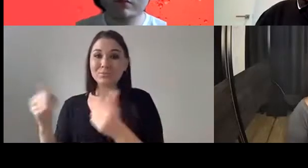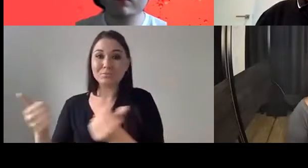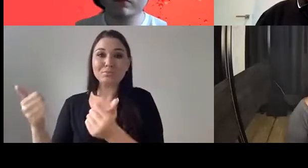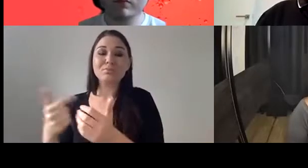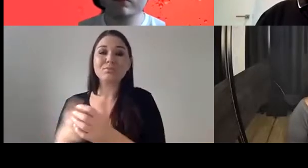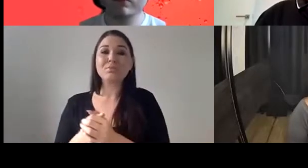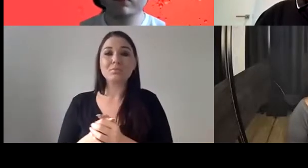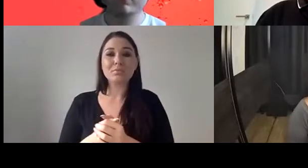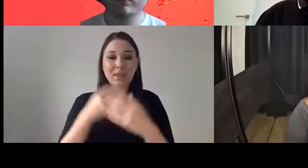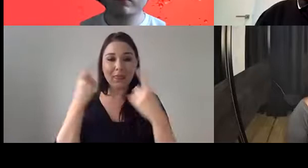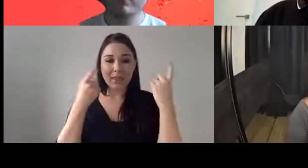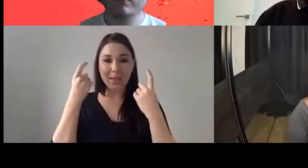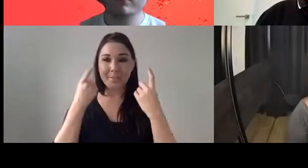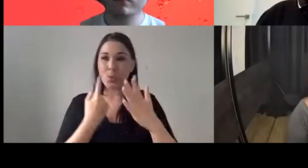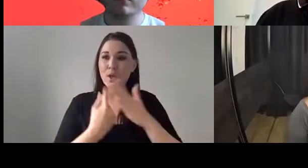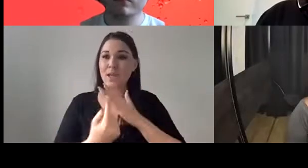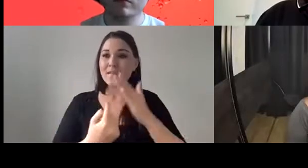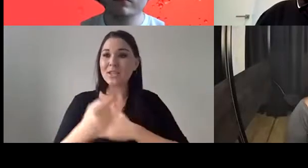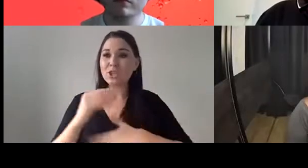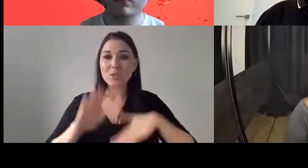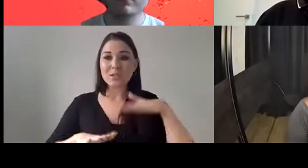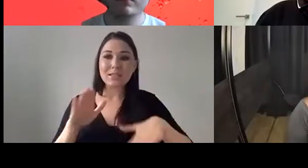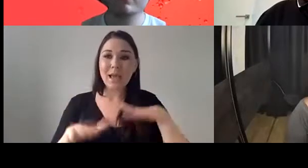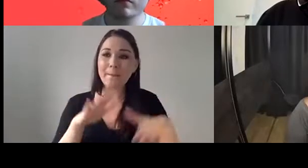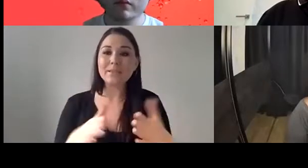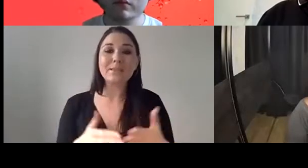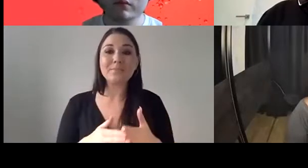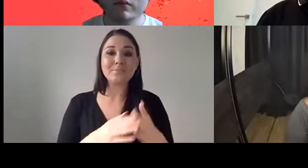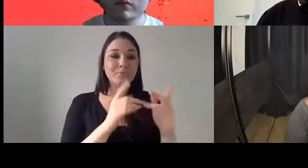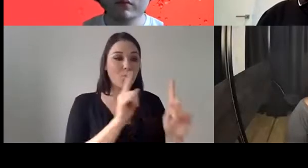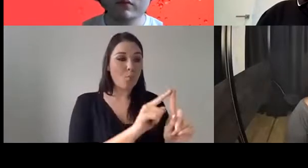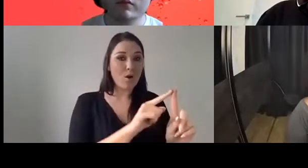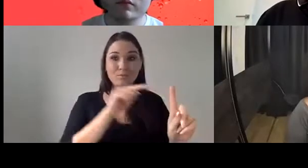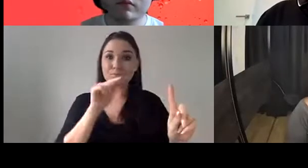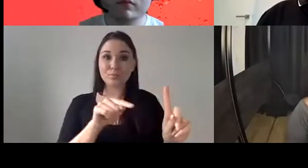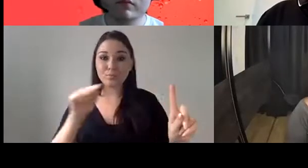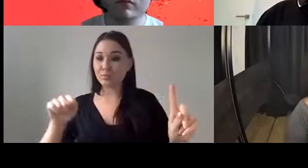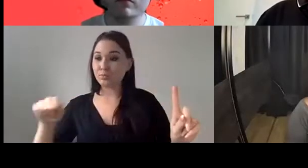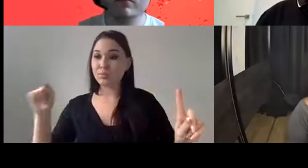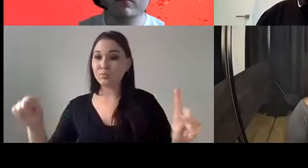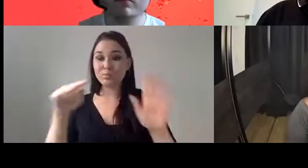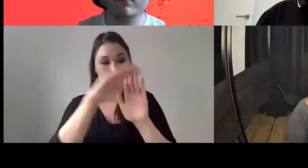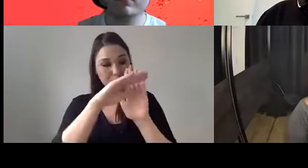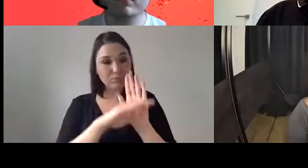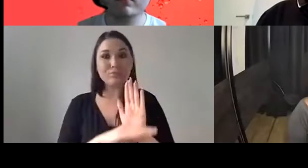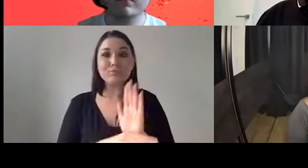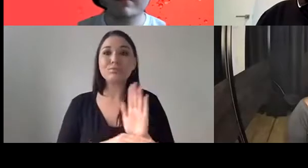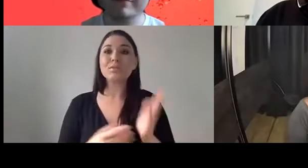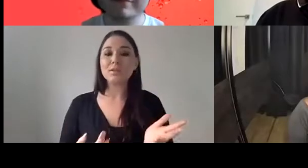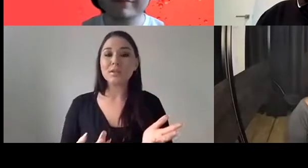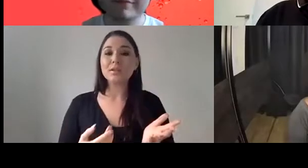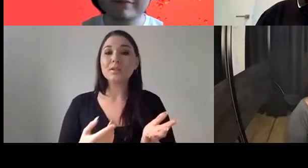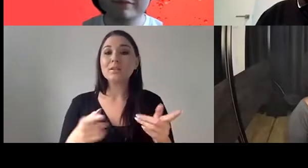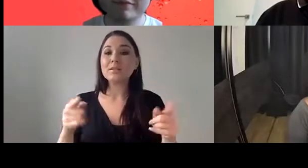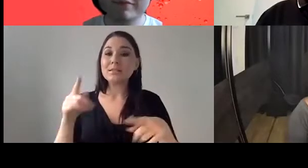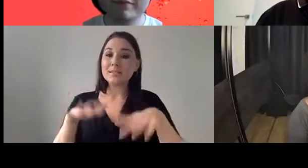are and the kind of the junction between those steps. And I mean, to kind of steal what Steve says, you